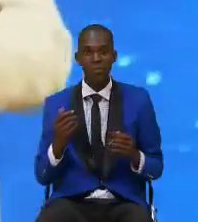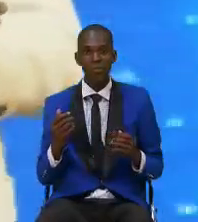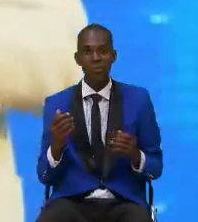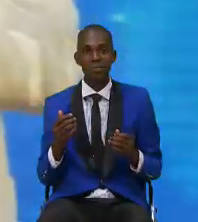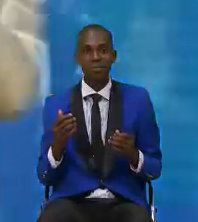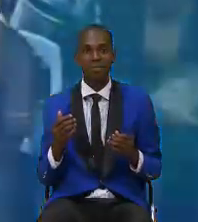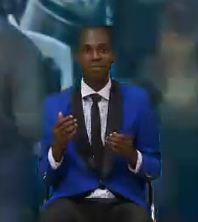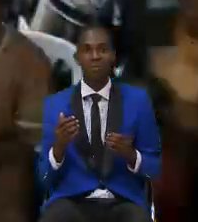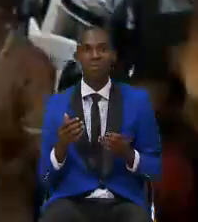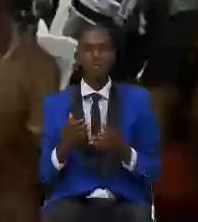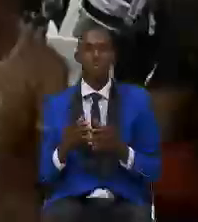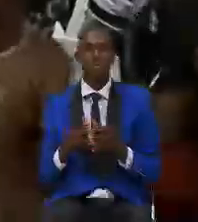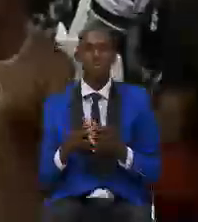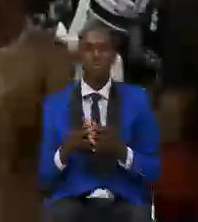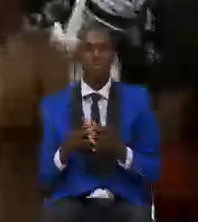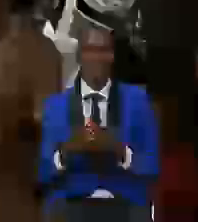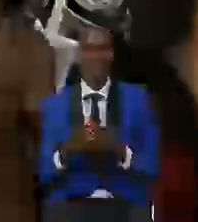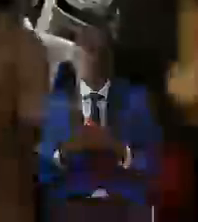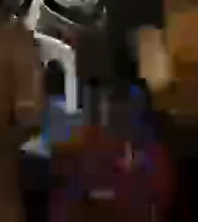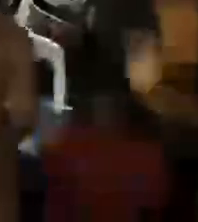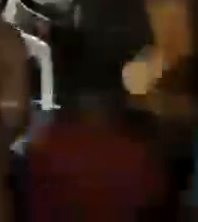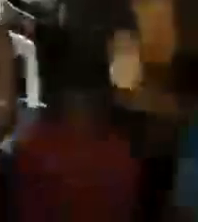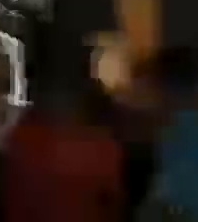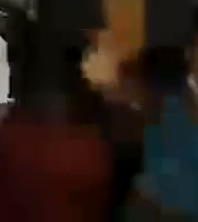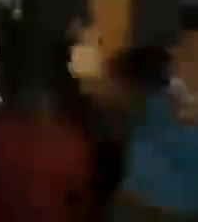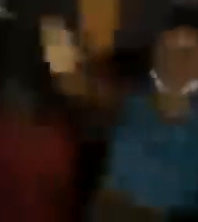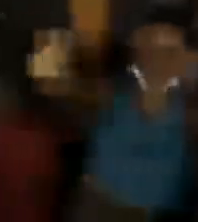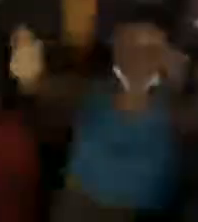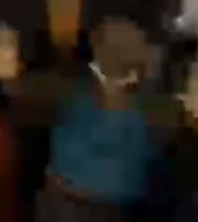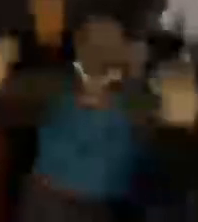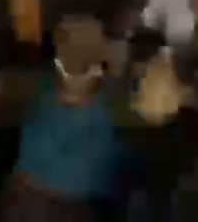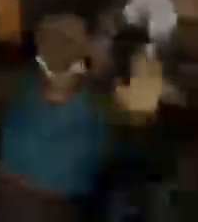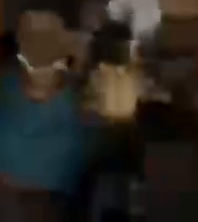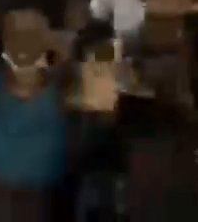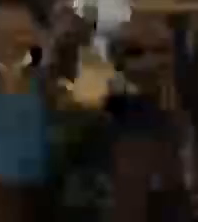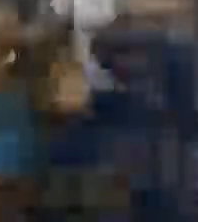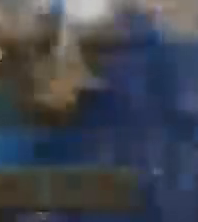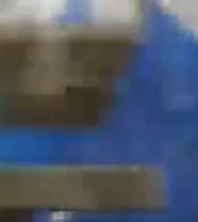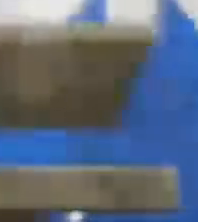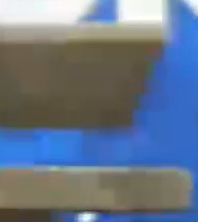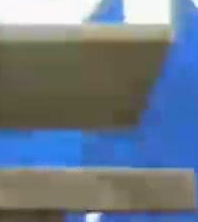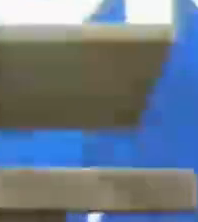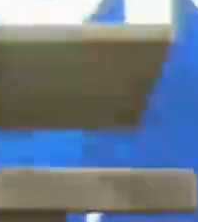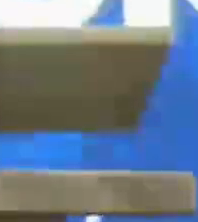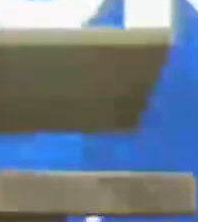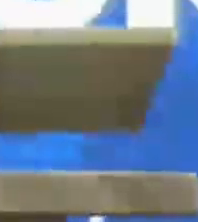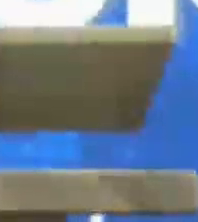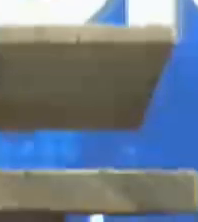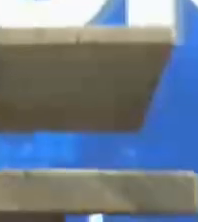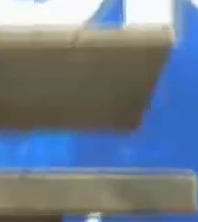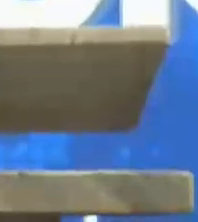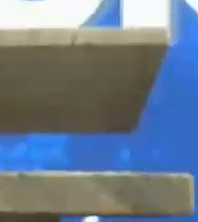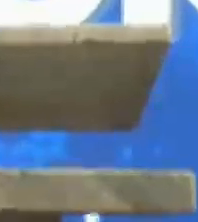coming. And the power is coming. I congratulate you today